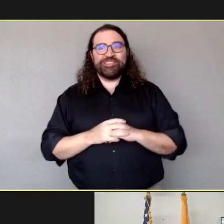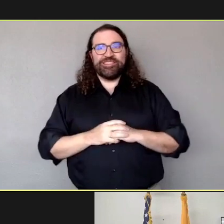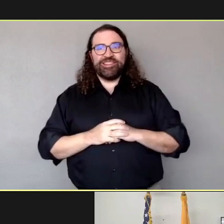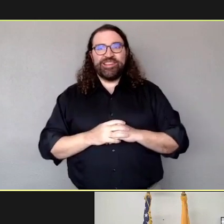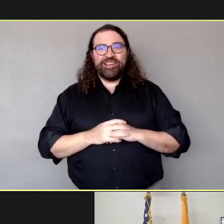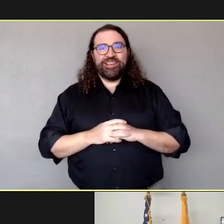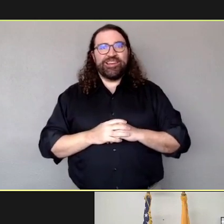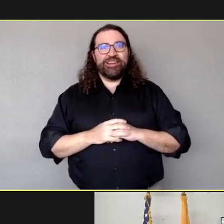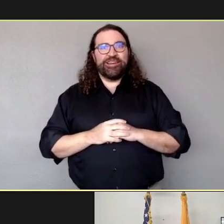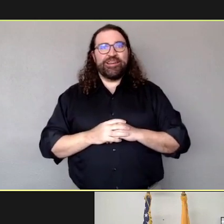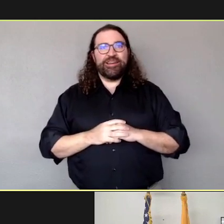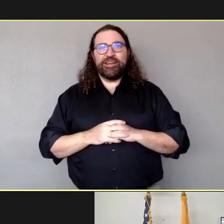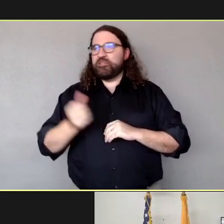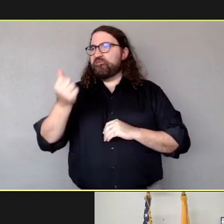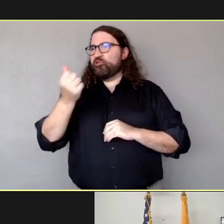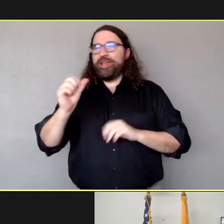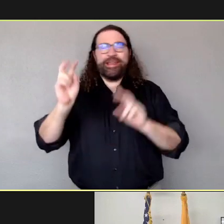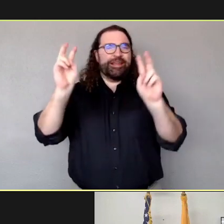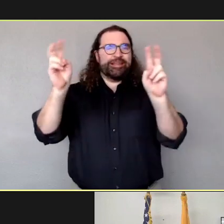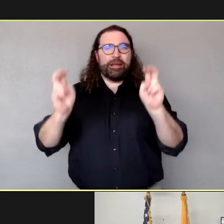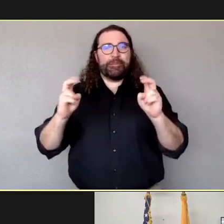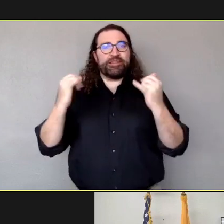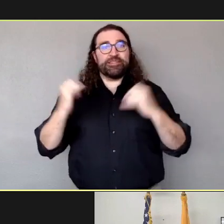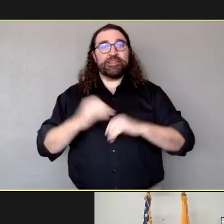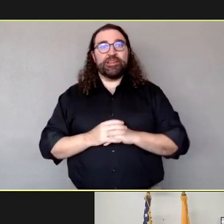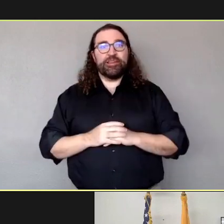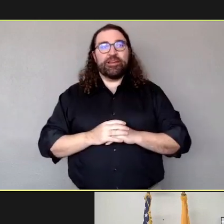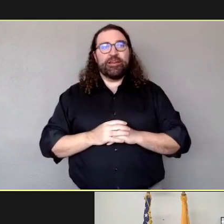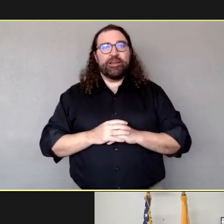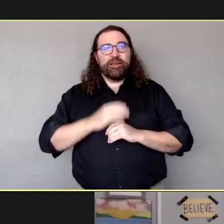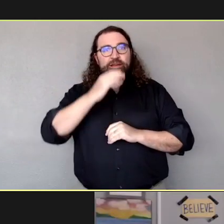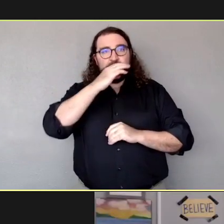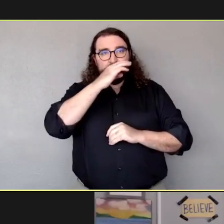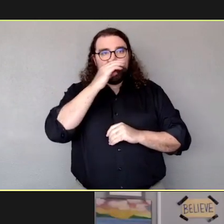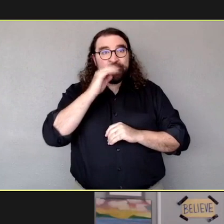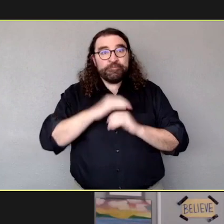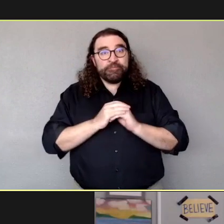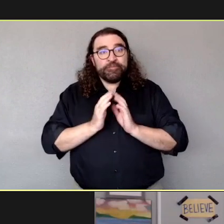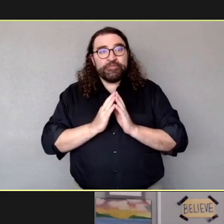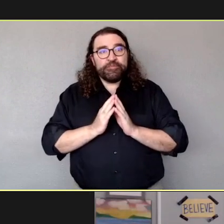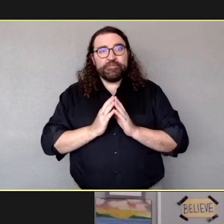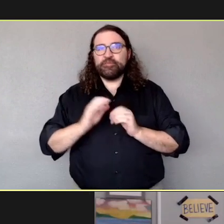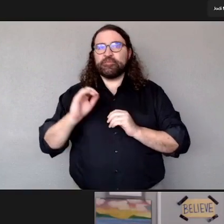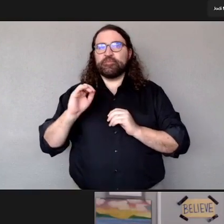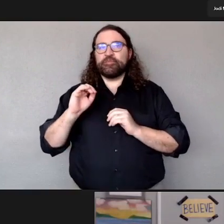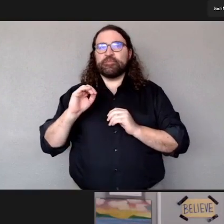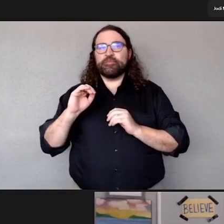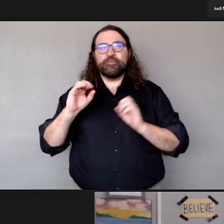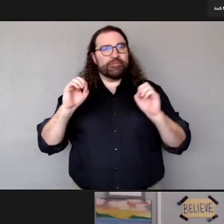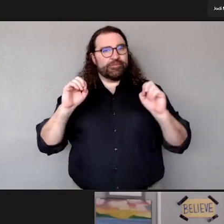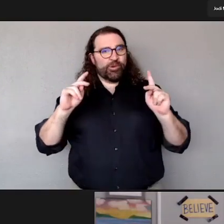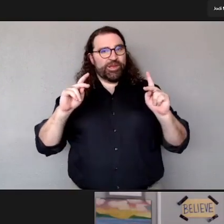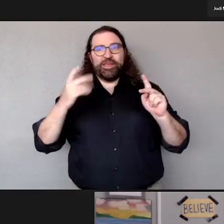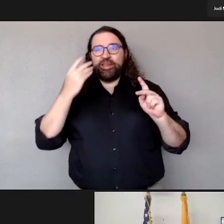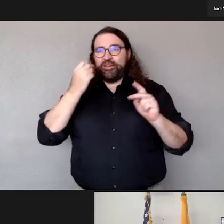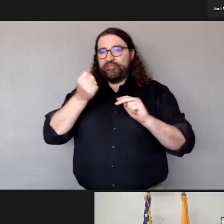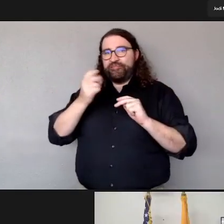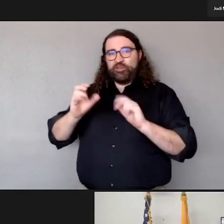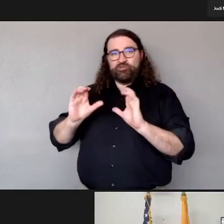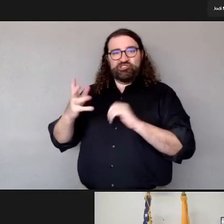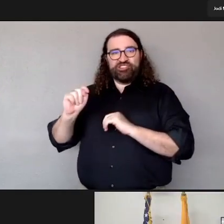about any of the topics we've talked about today. Great. So I see a few questions in the chat. Susan